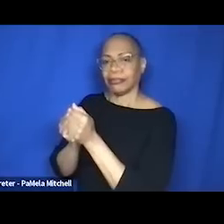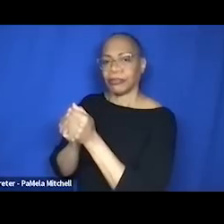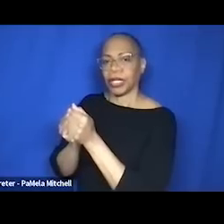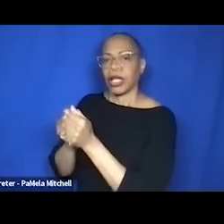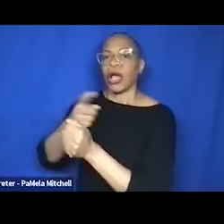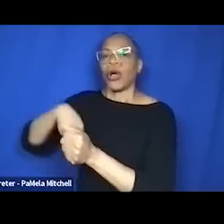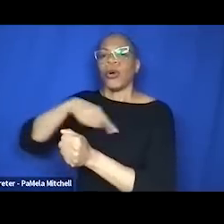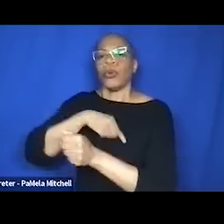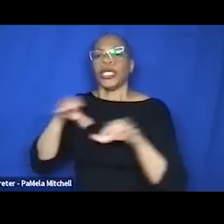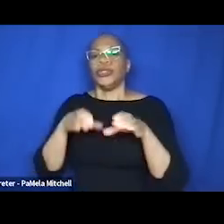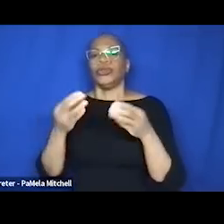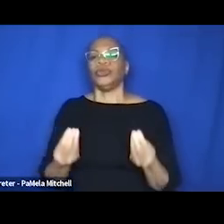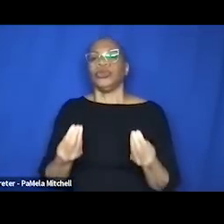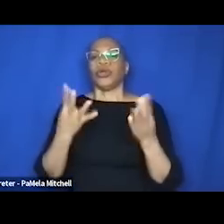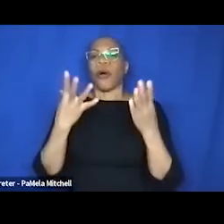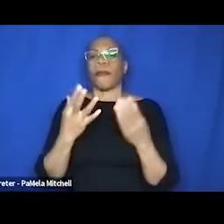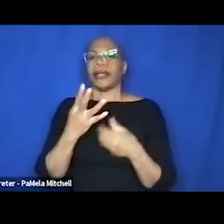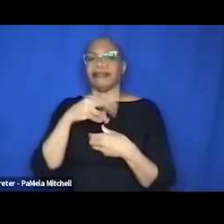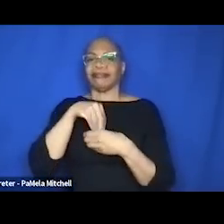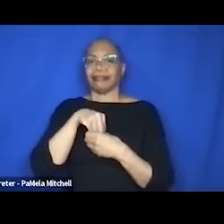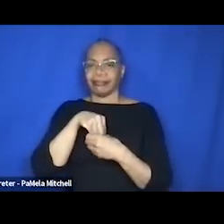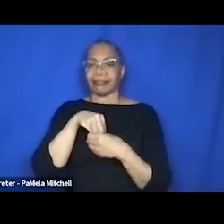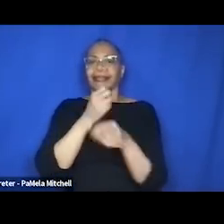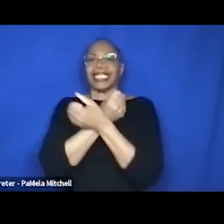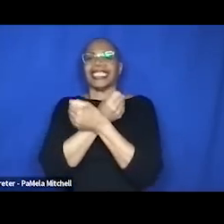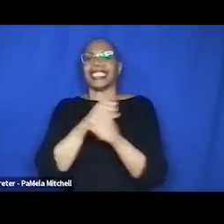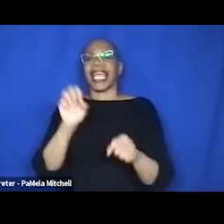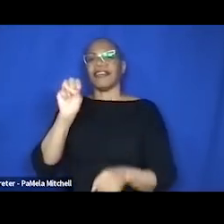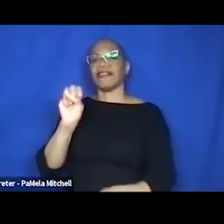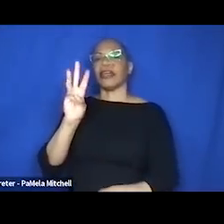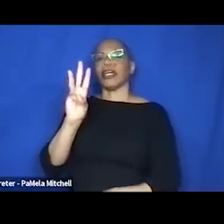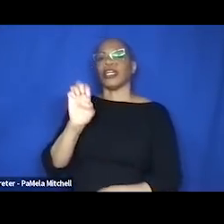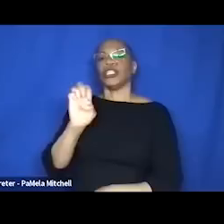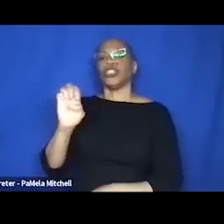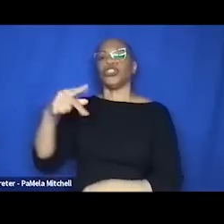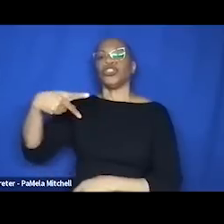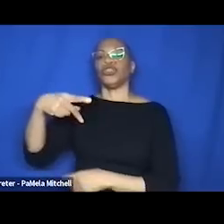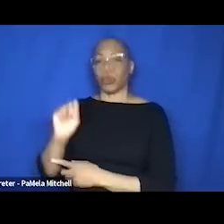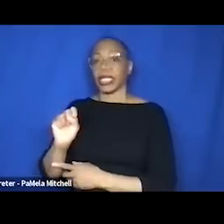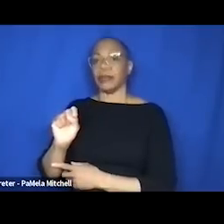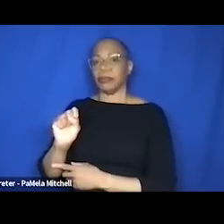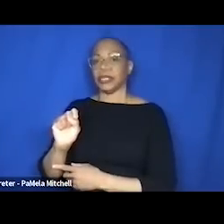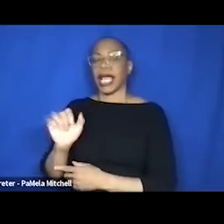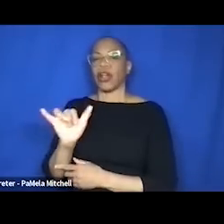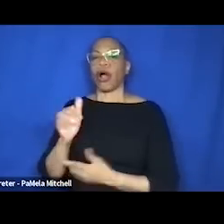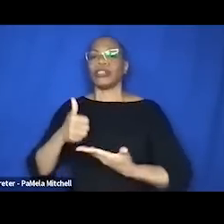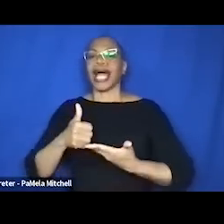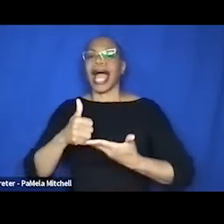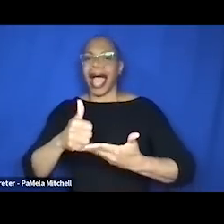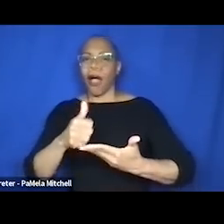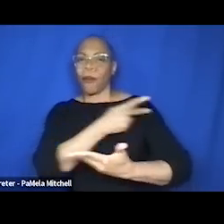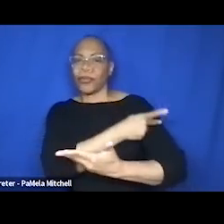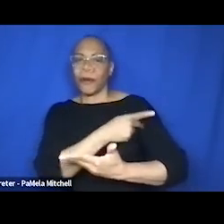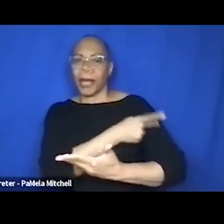We do a lot of the inside safe sweeps, and we do a lot of sweeps with them. We help get their patients medical